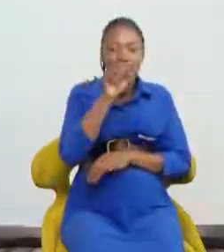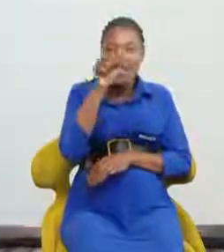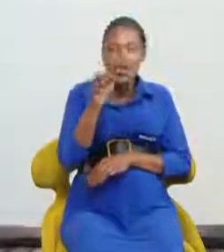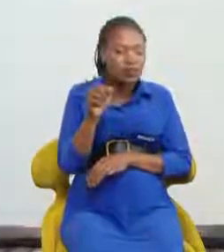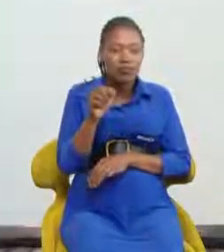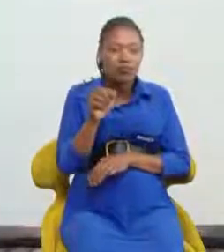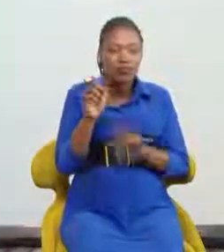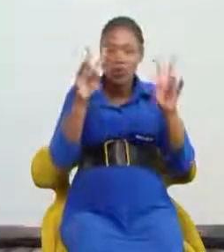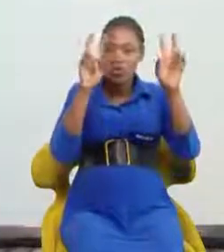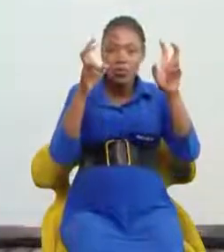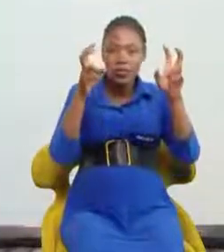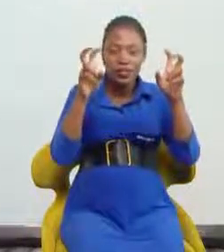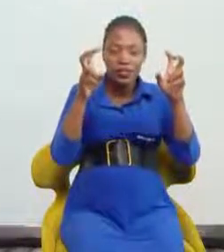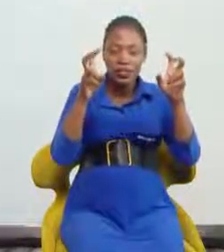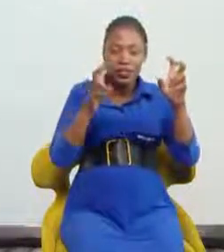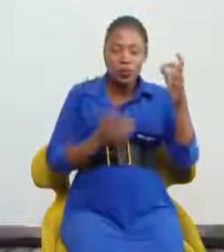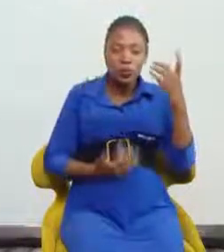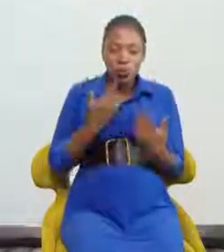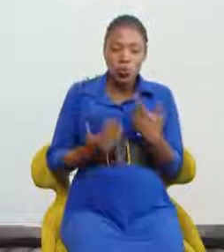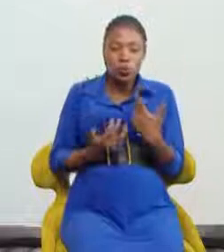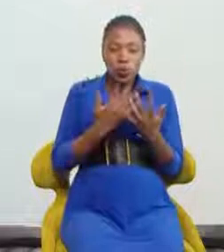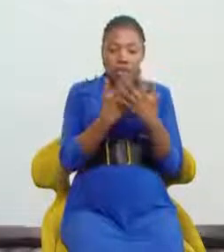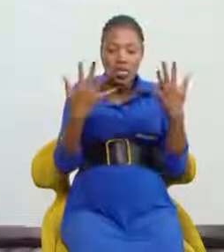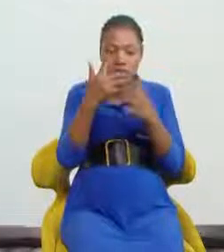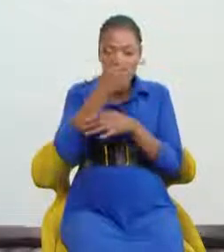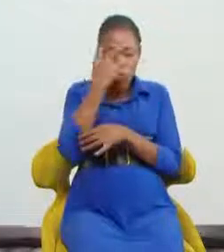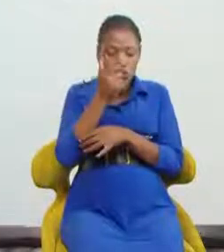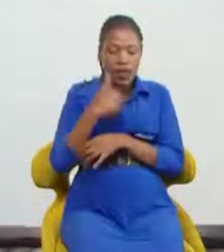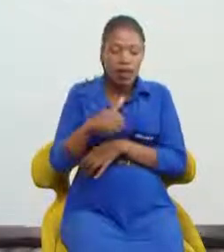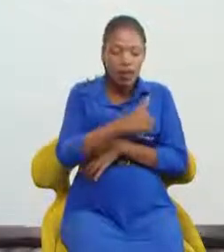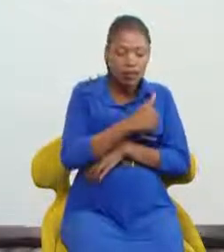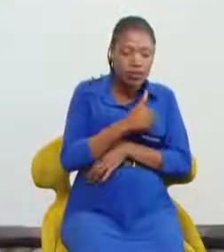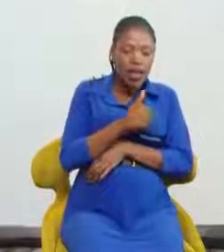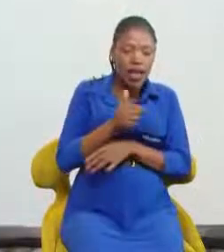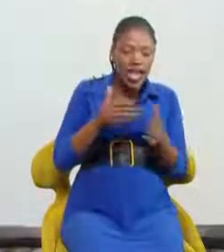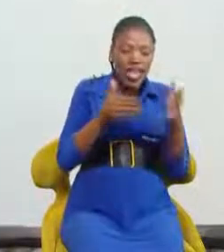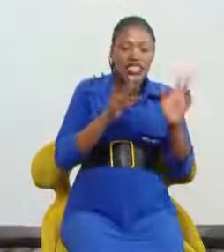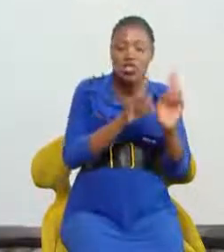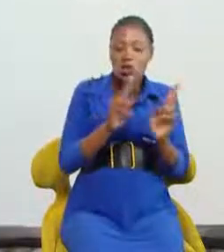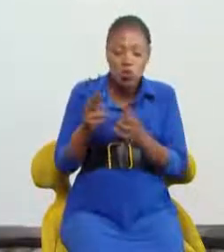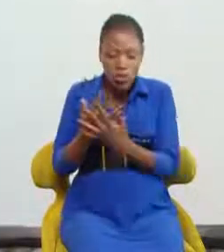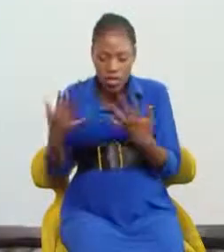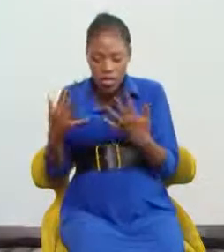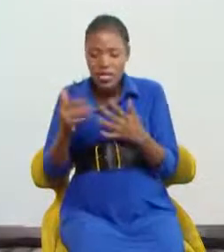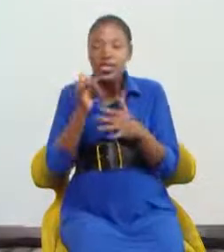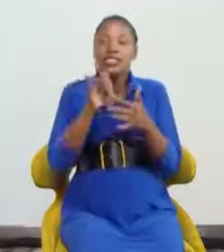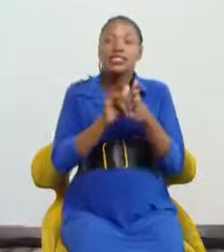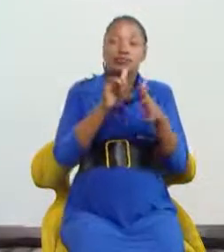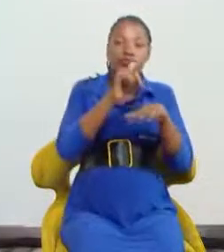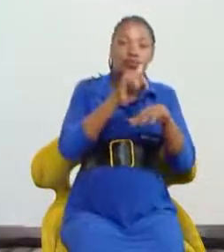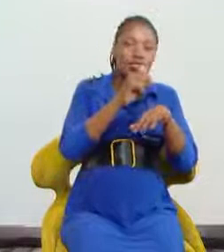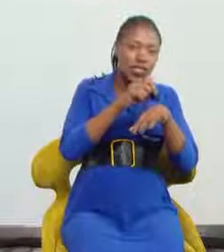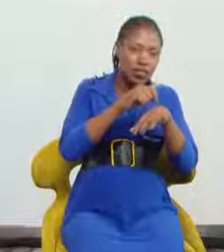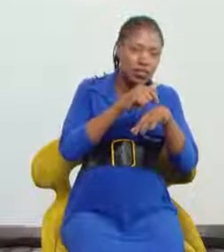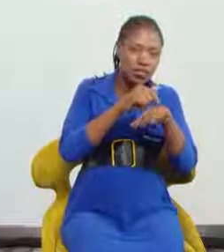the virtue that we are going against the grain. And sometimes when you go against the culture, because we are trying